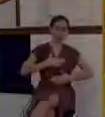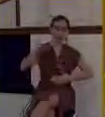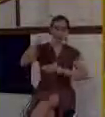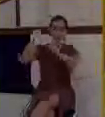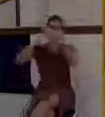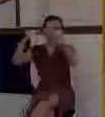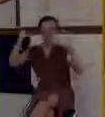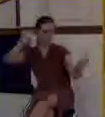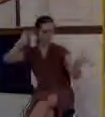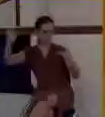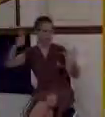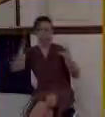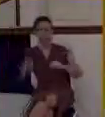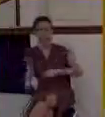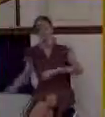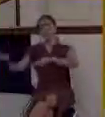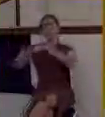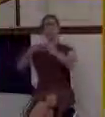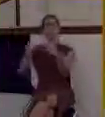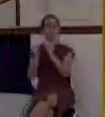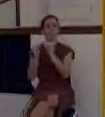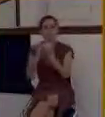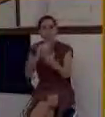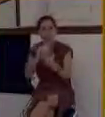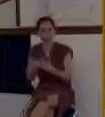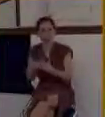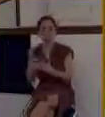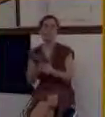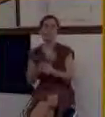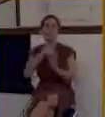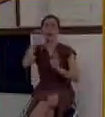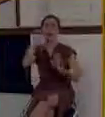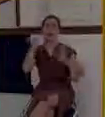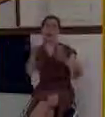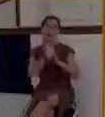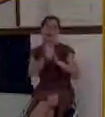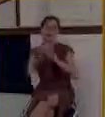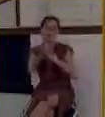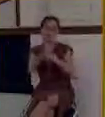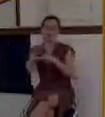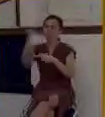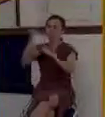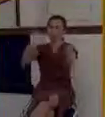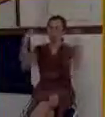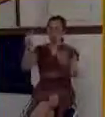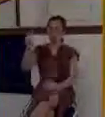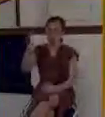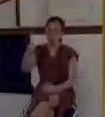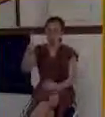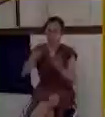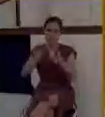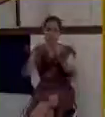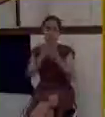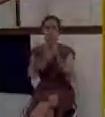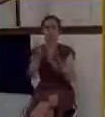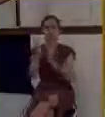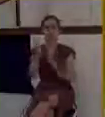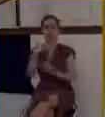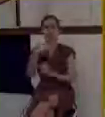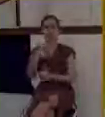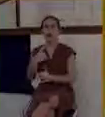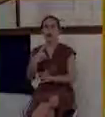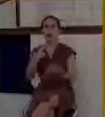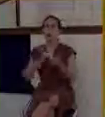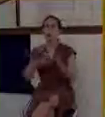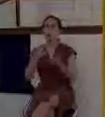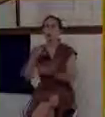also we keep our identity. I mean, that's very clear when Jesus refers to the passage, look in verse 26,